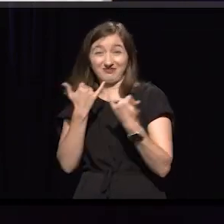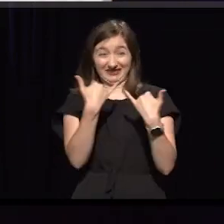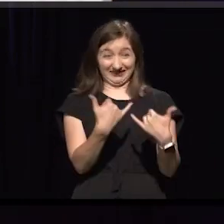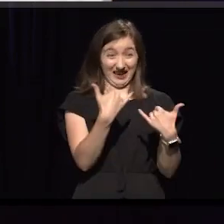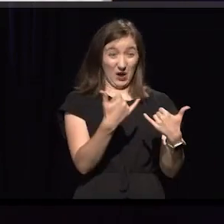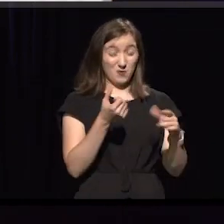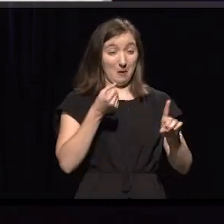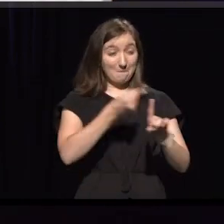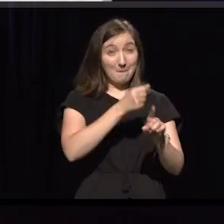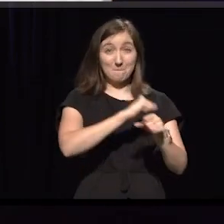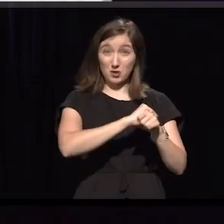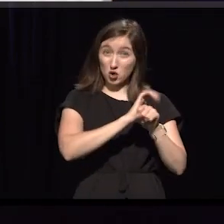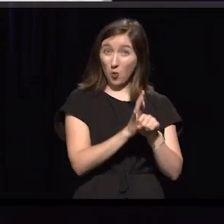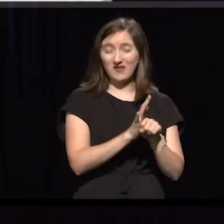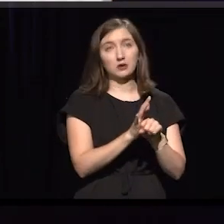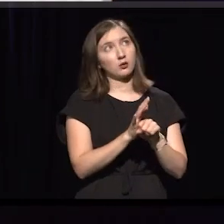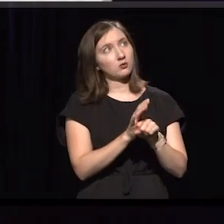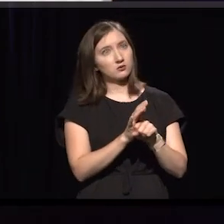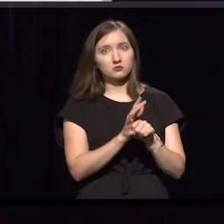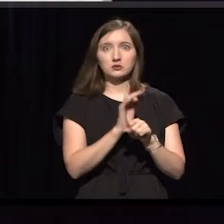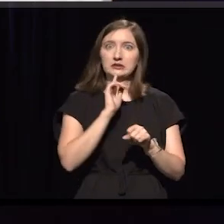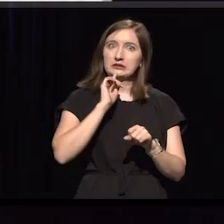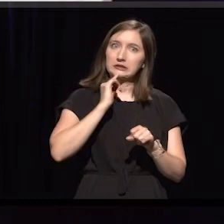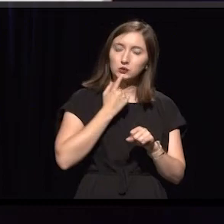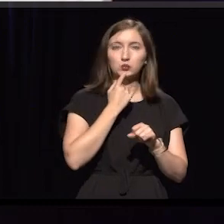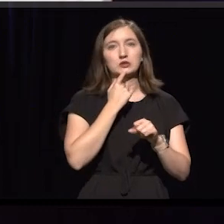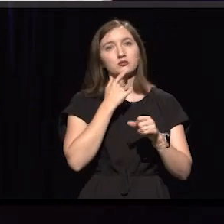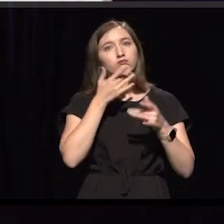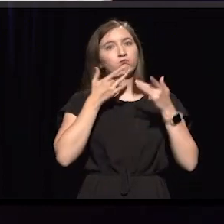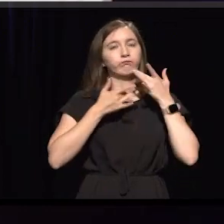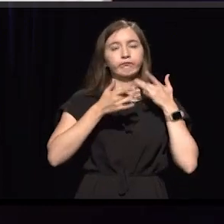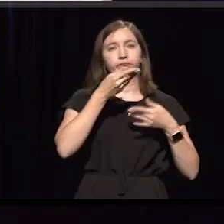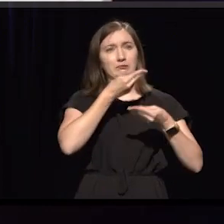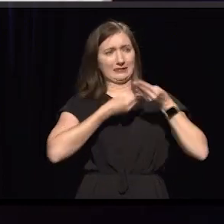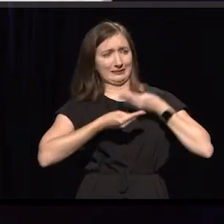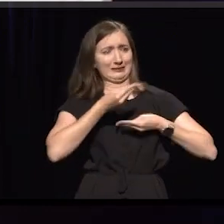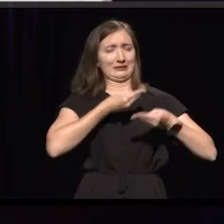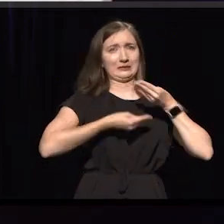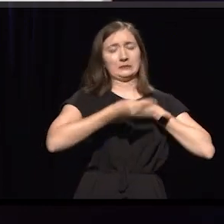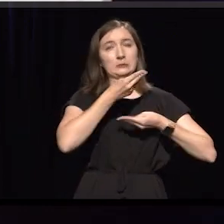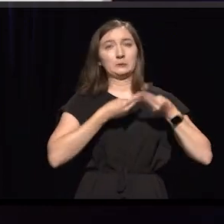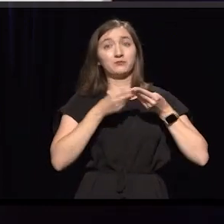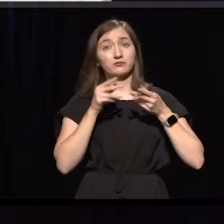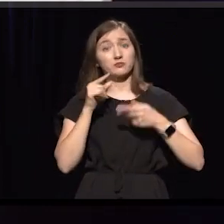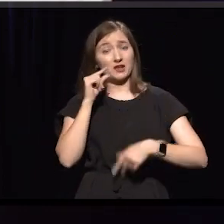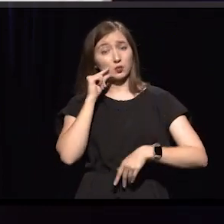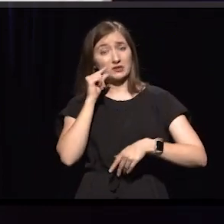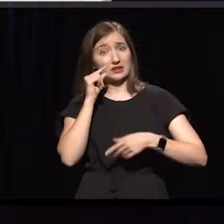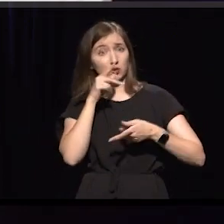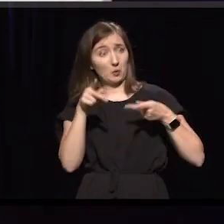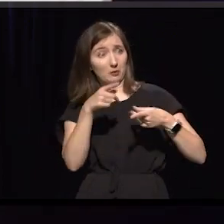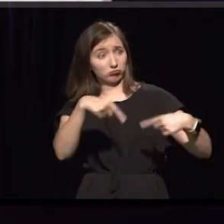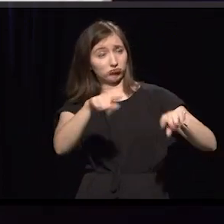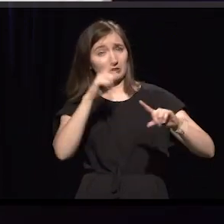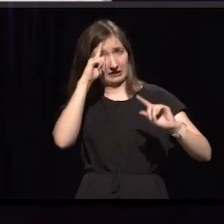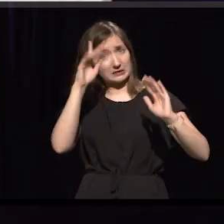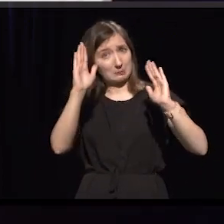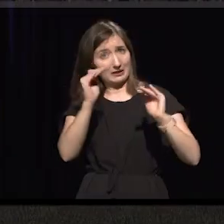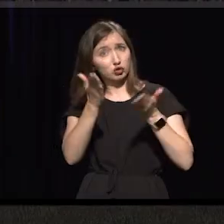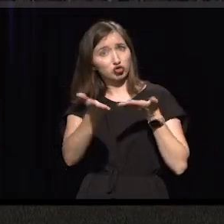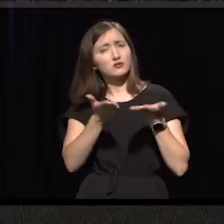delivers the services that our residents expect, and also in a more equitable manner.